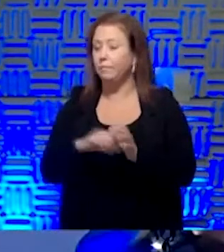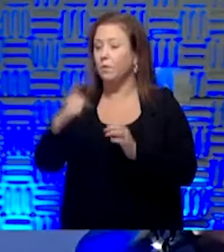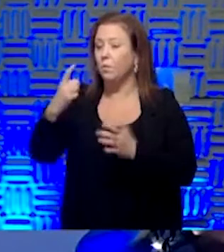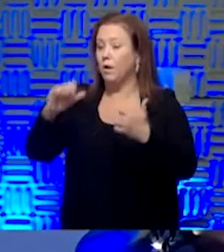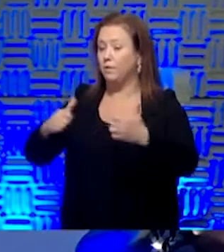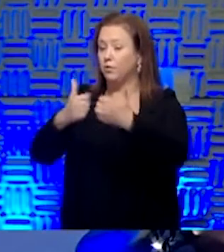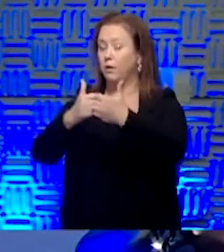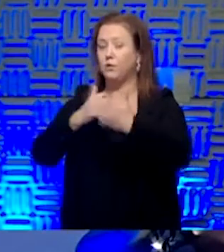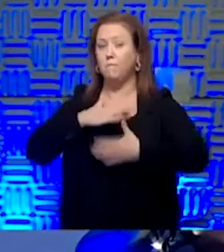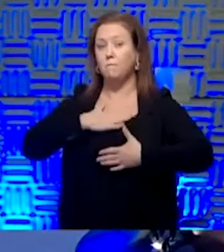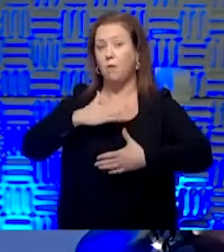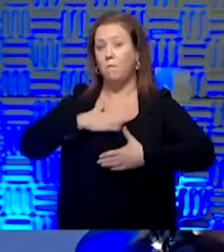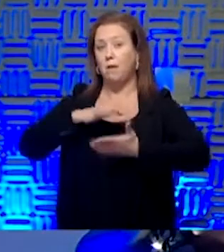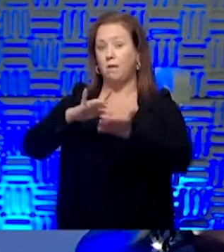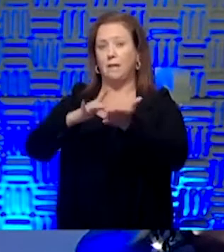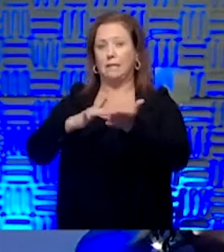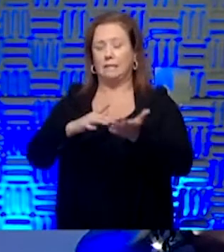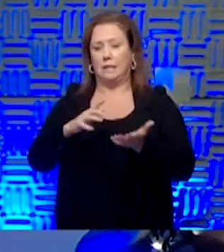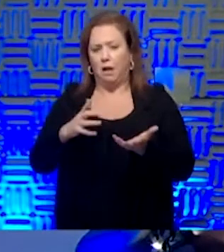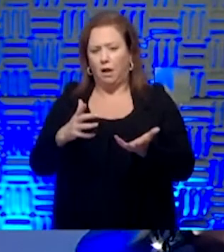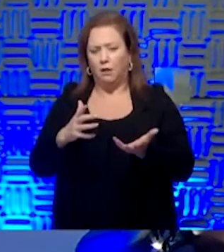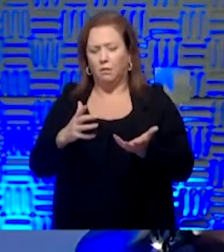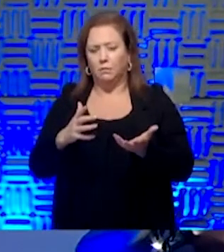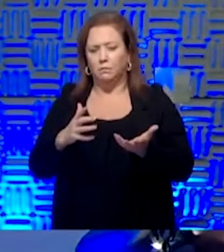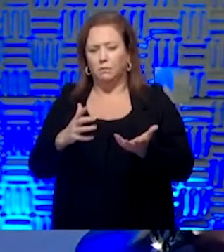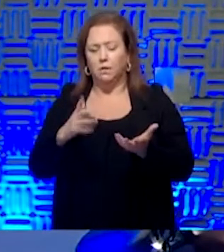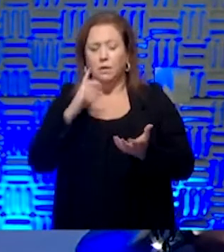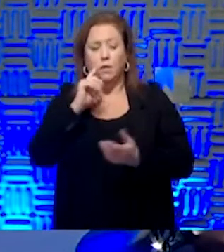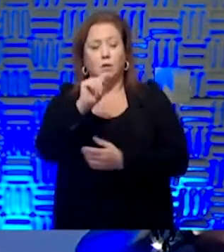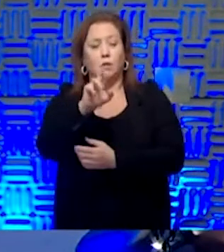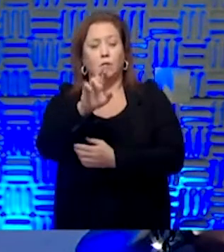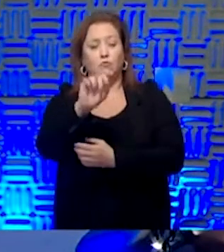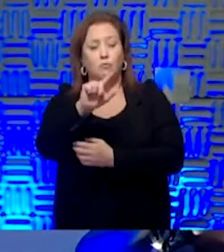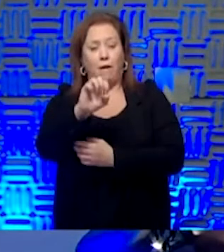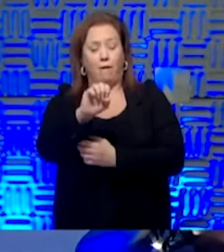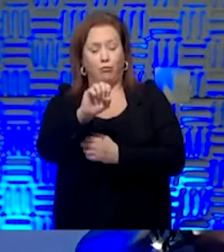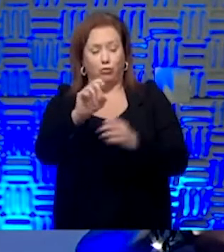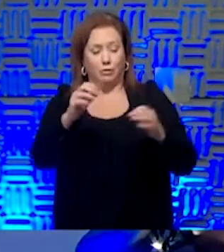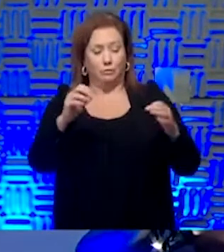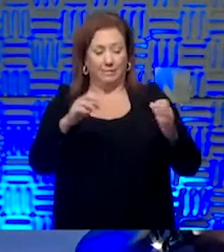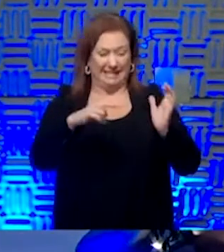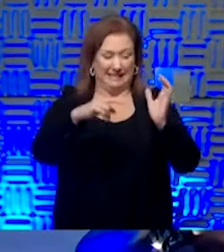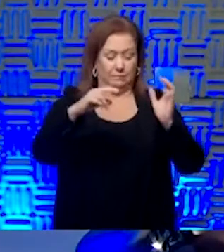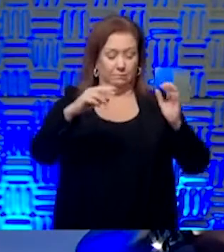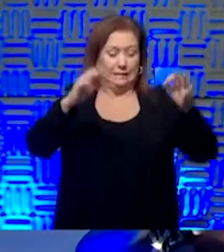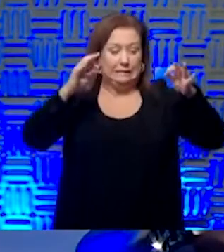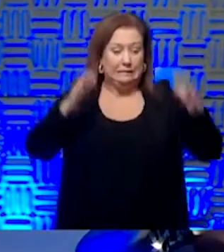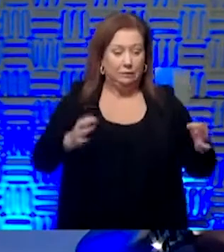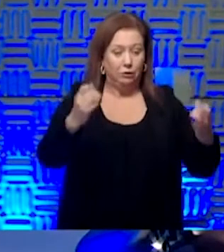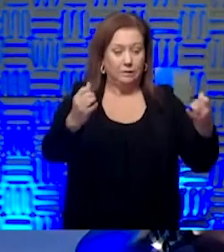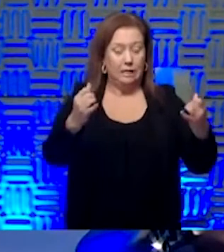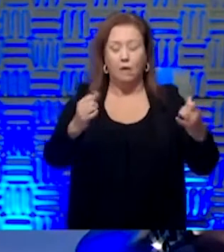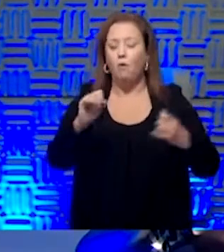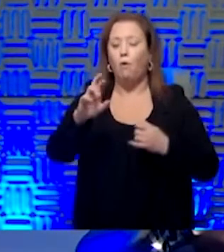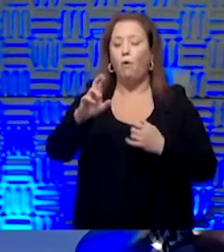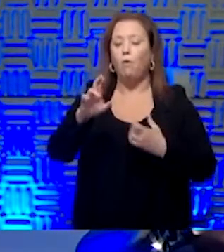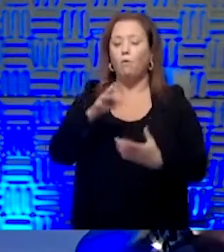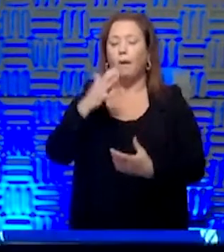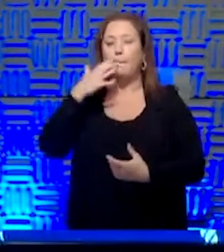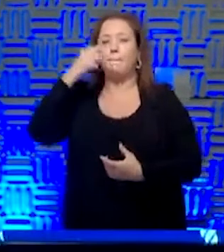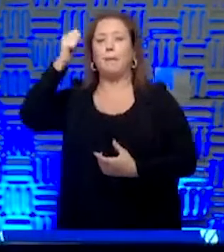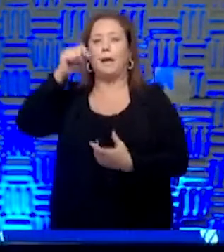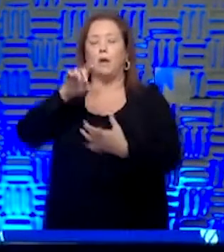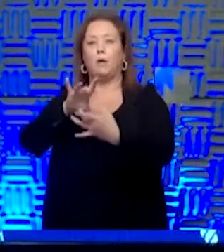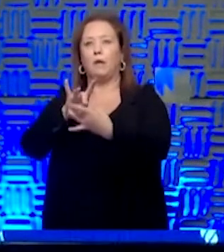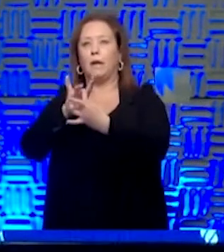in pulmonary medicine is even saying, gosh, are we better off making triage decisions, or are we better off trying to hook